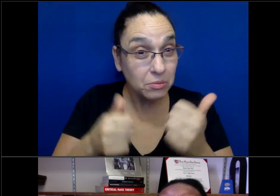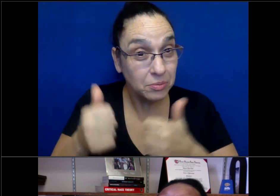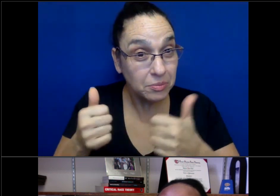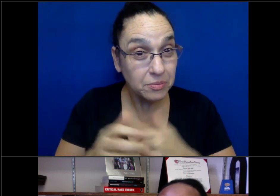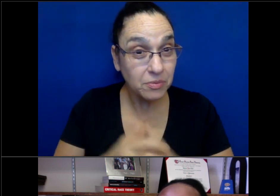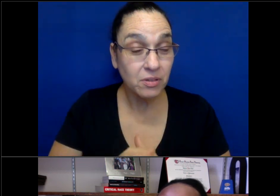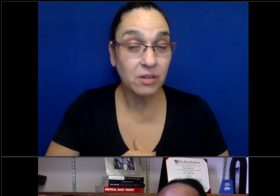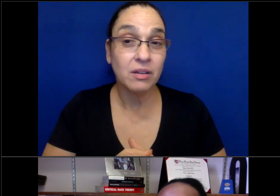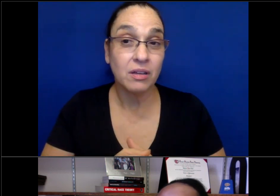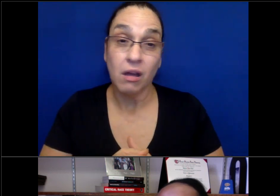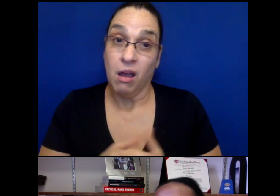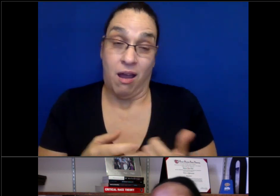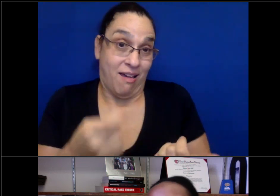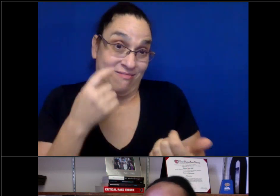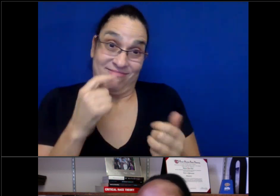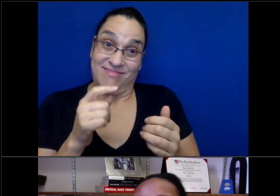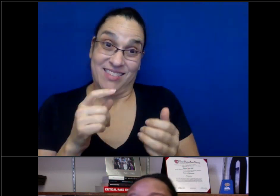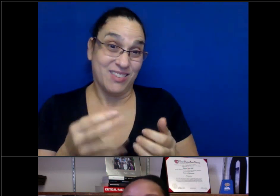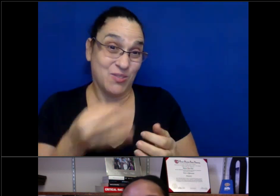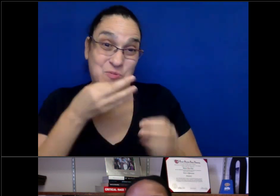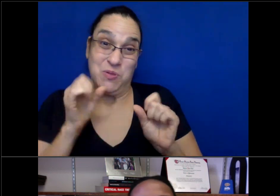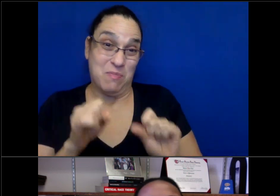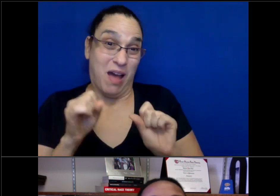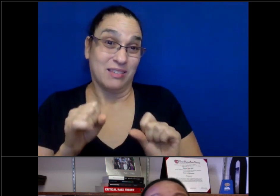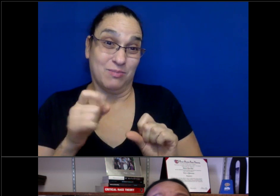I would say as soon as you have the opportunity.